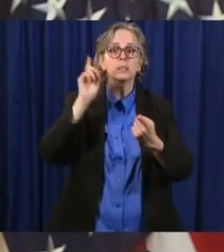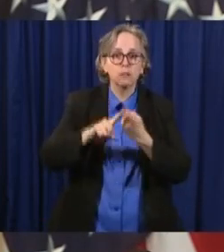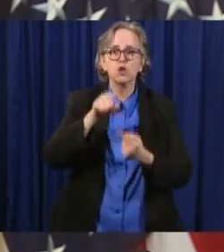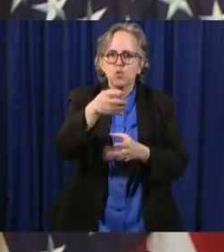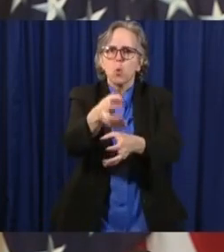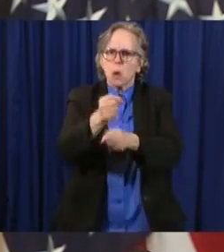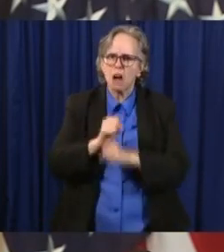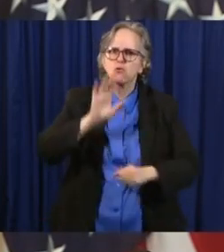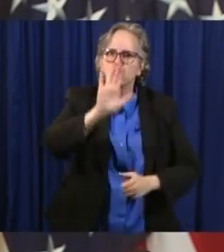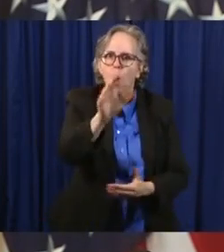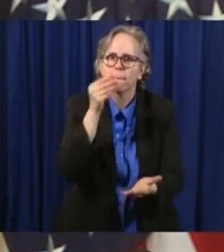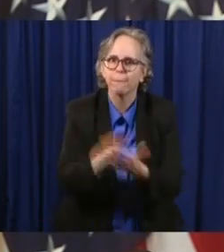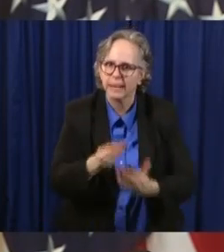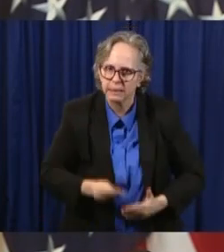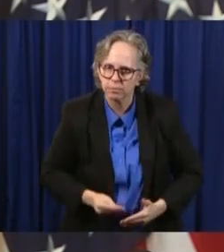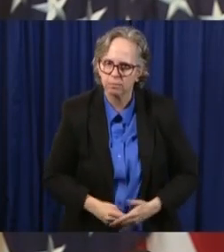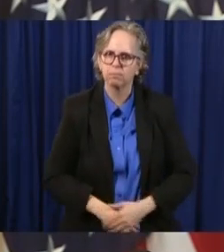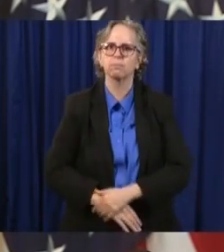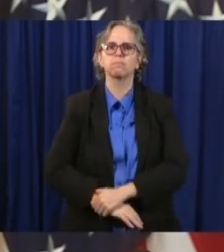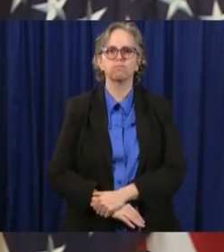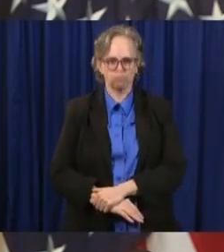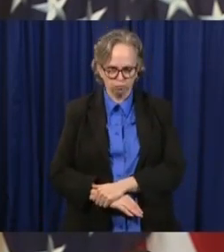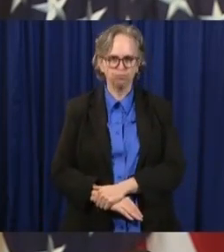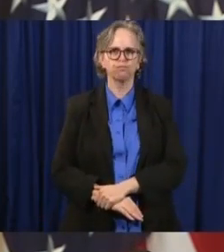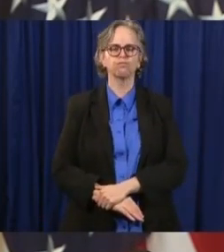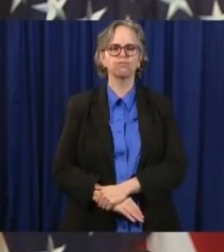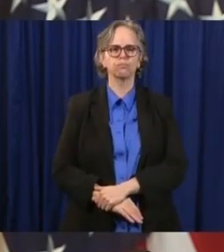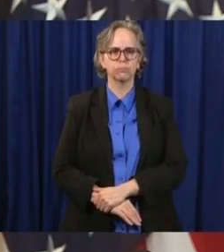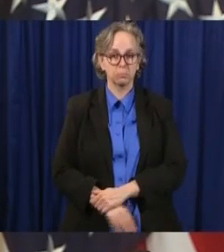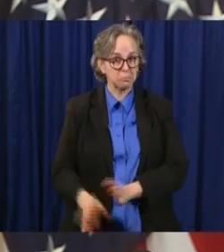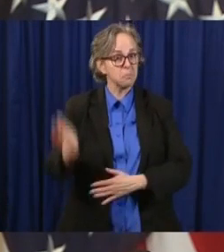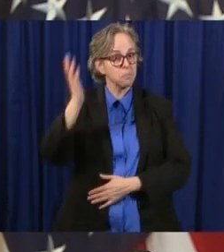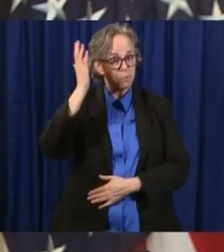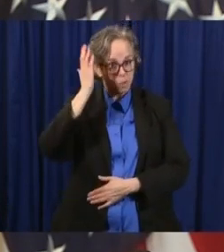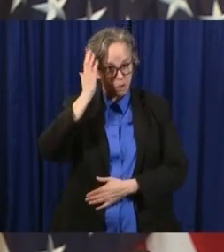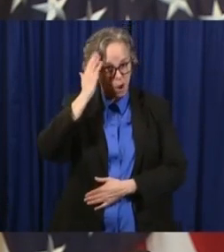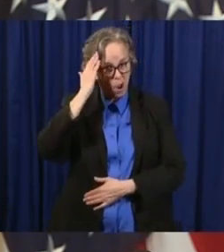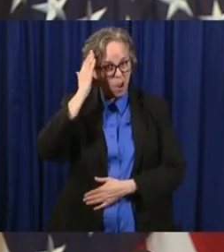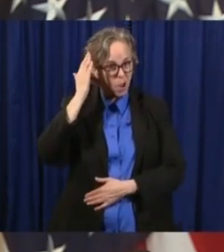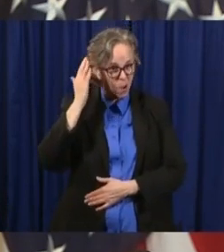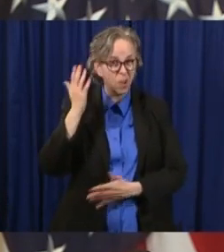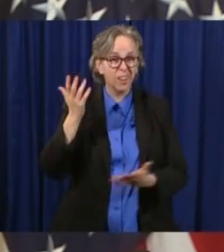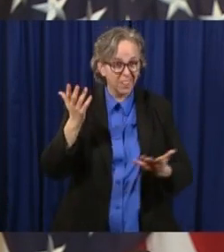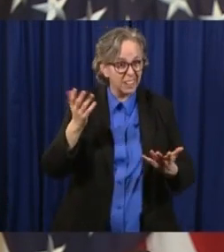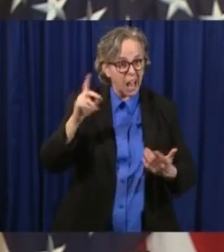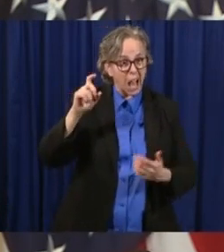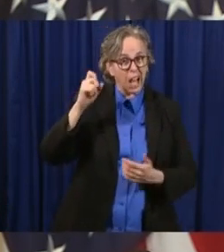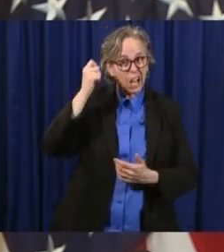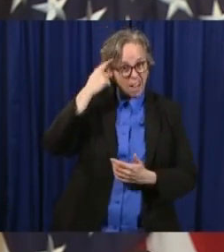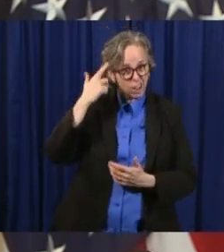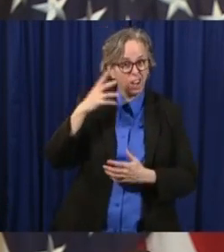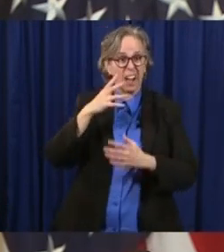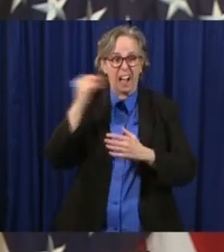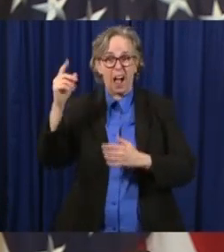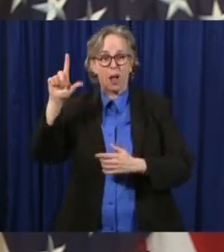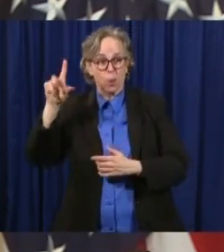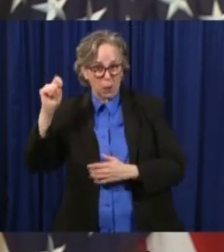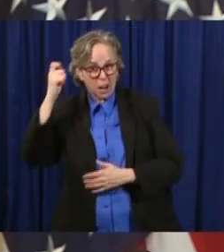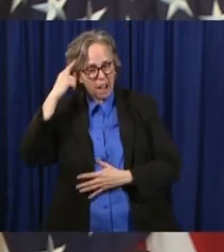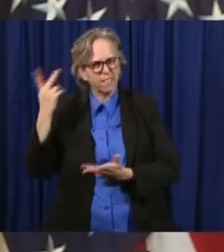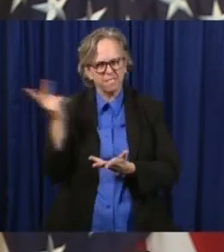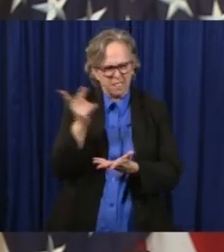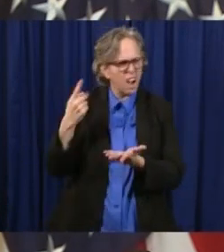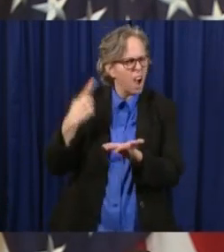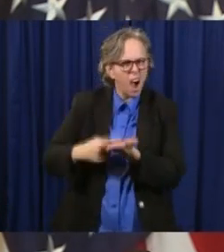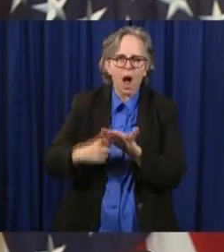We know how hard businesses have been hit by COVID-19. The governor and lieutenant governor have addressed this issue every